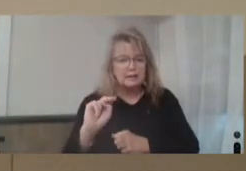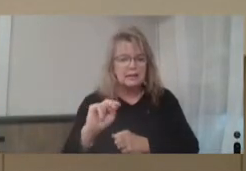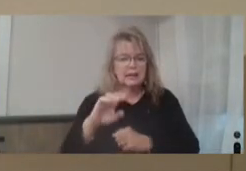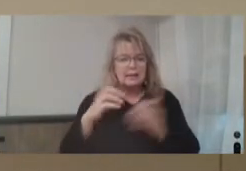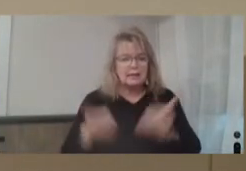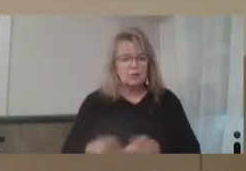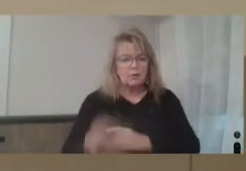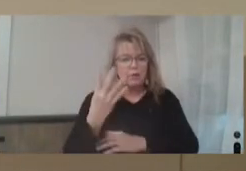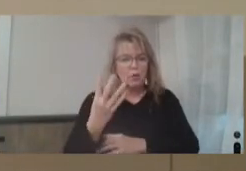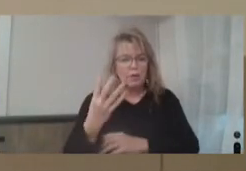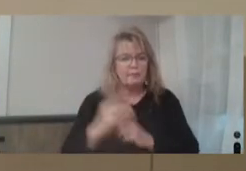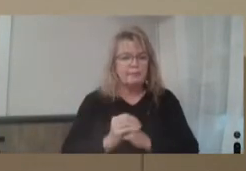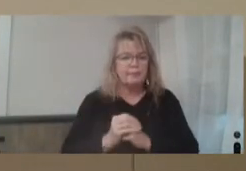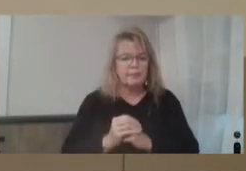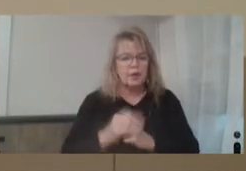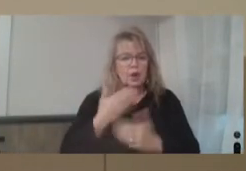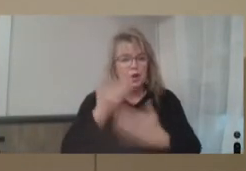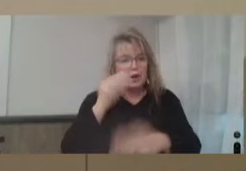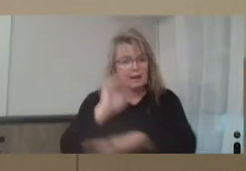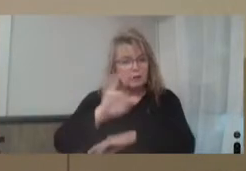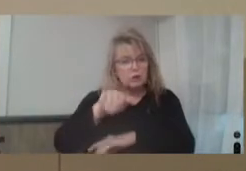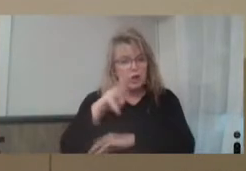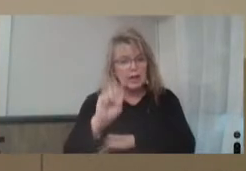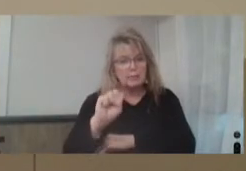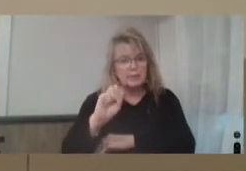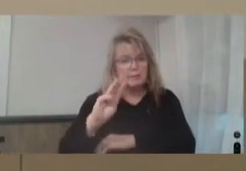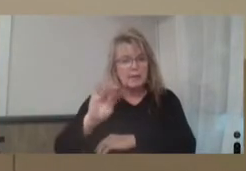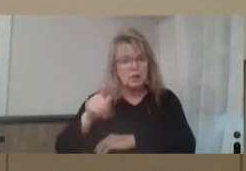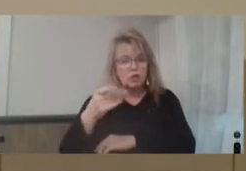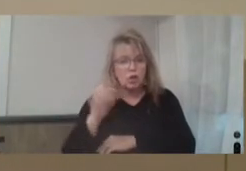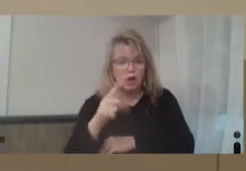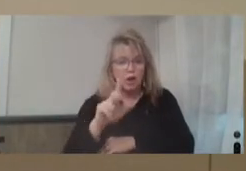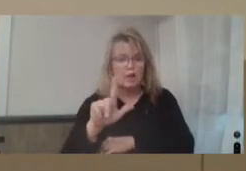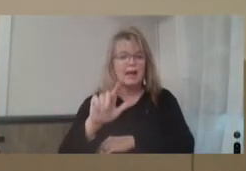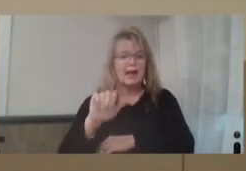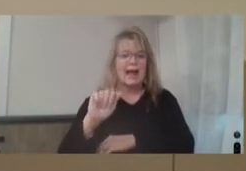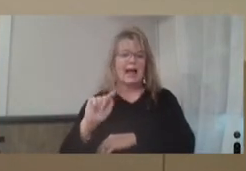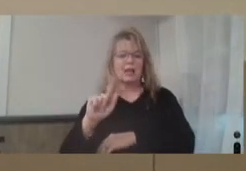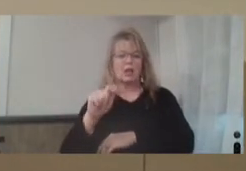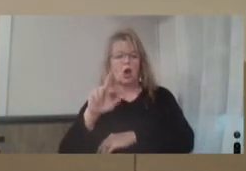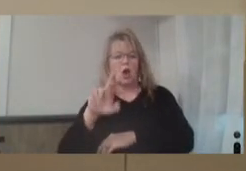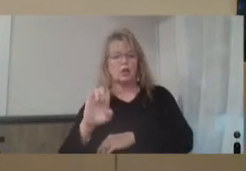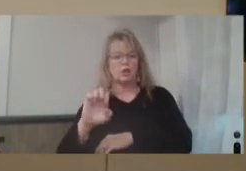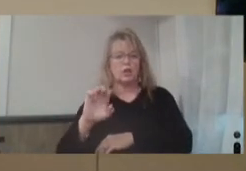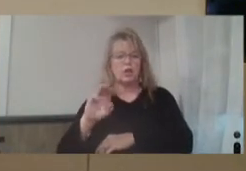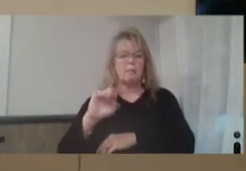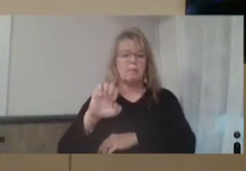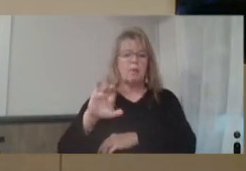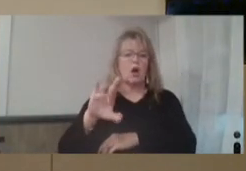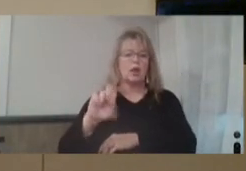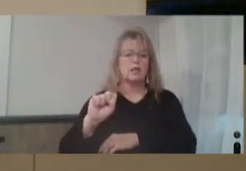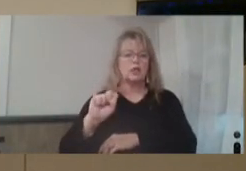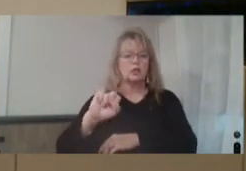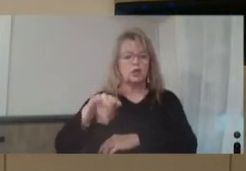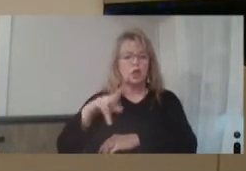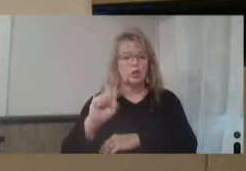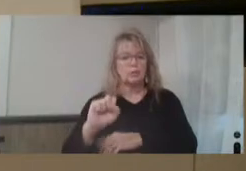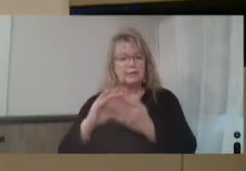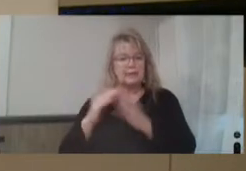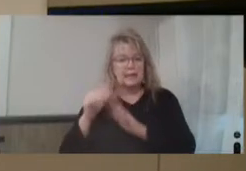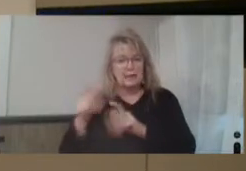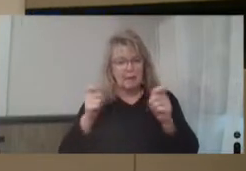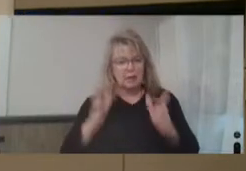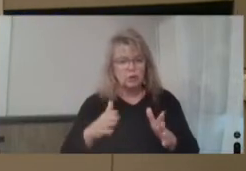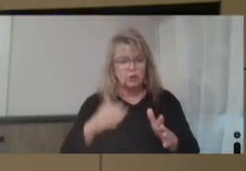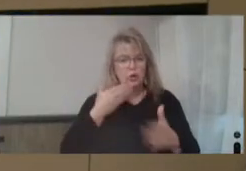4. Good evening, everyone. James Mitchell at Large. Marcus Jones, City Manager. Vi Lyles, serving as Mayor. Good evening